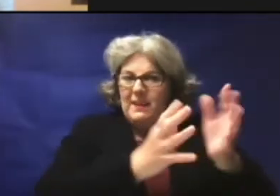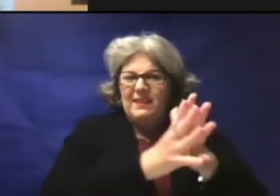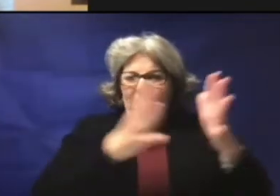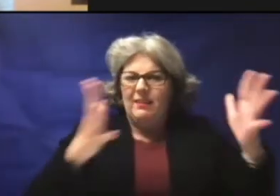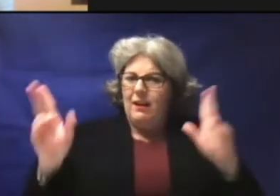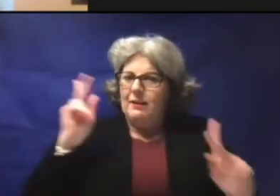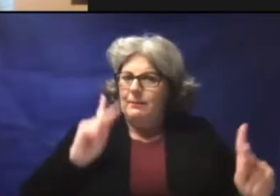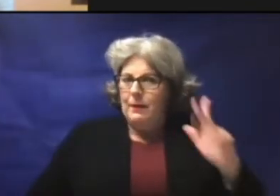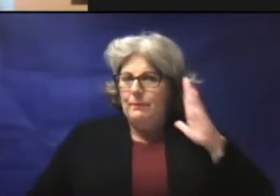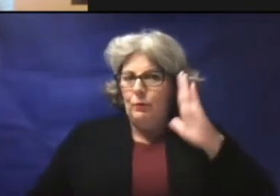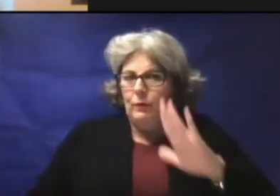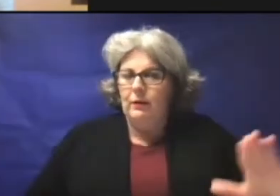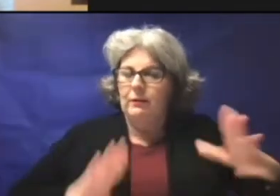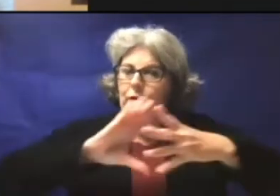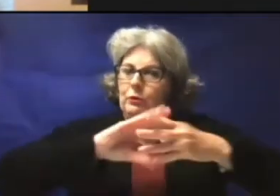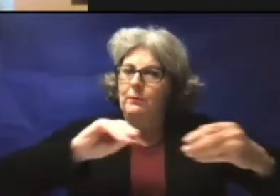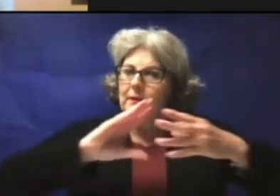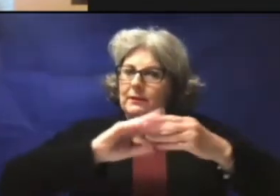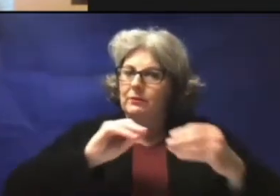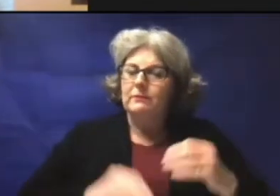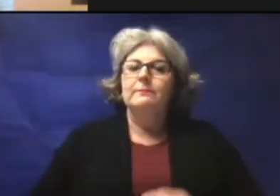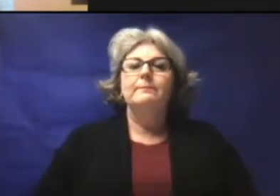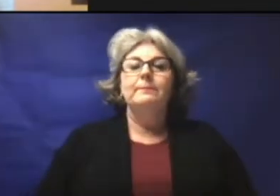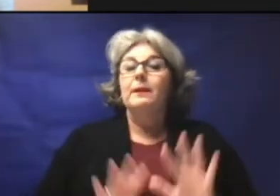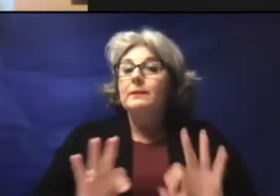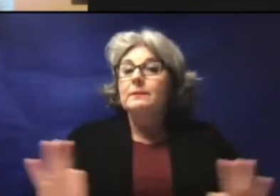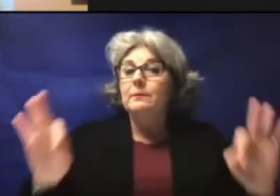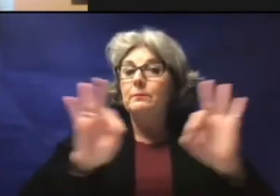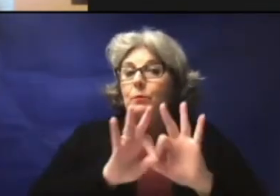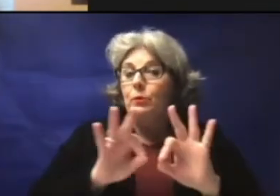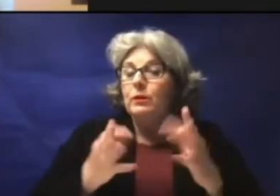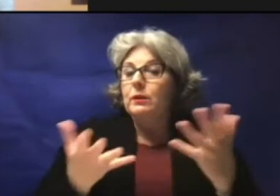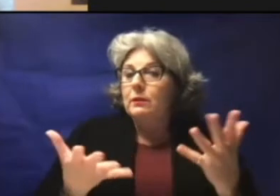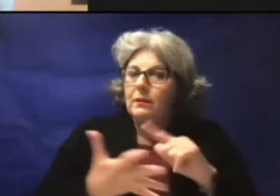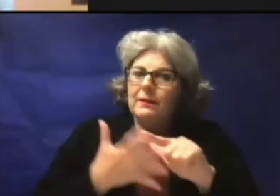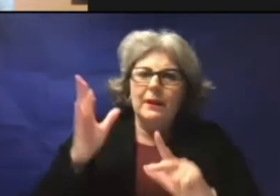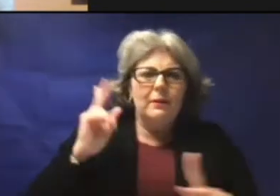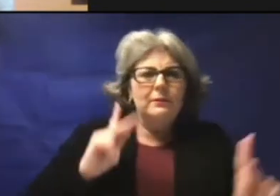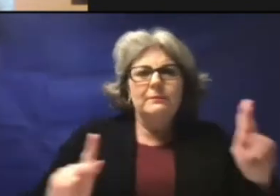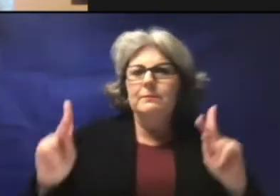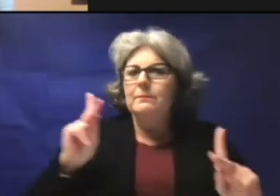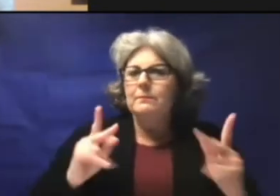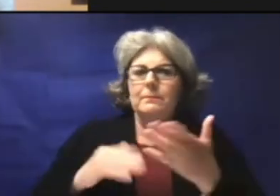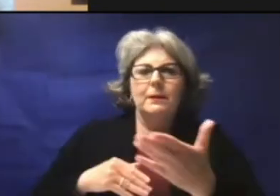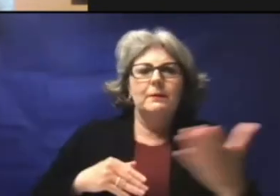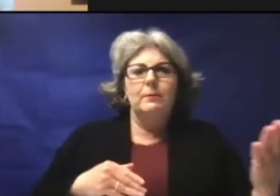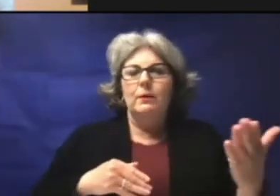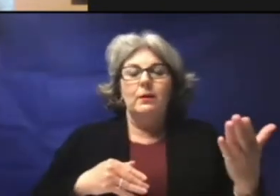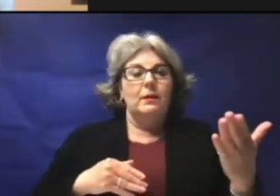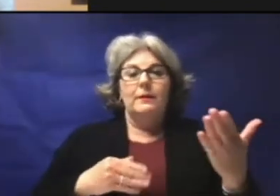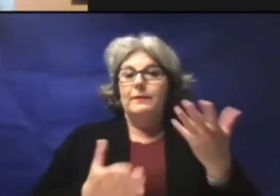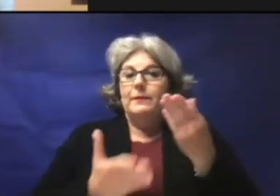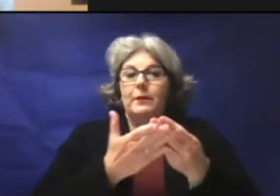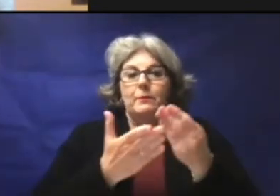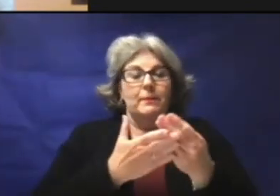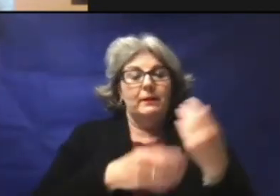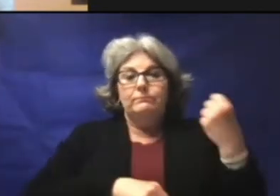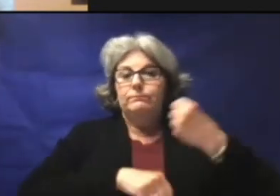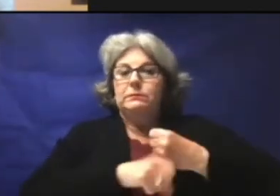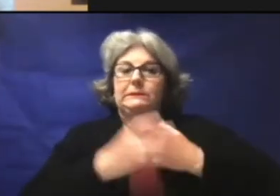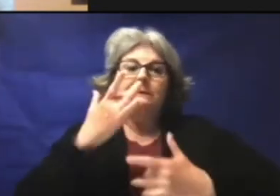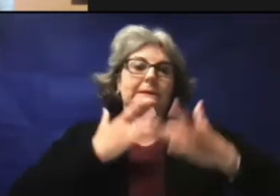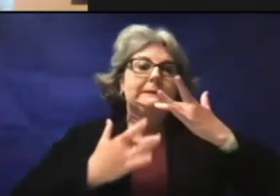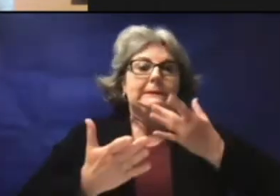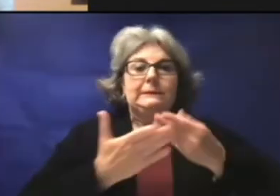people in your messaging. And what's important too is these folks who are losing their livelihoods, losing this,